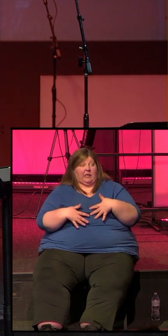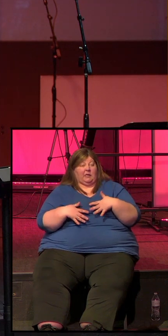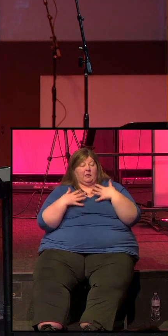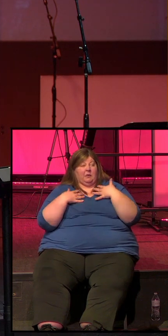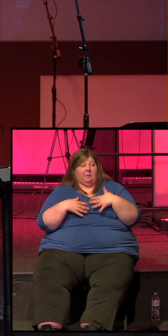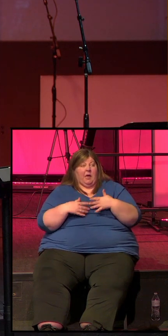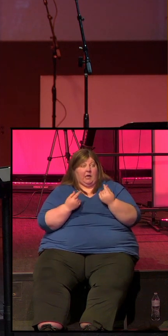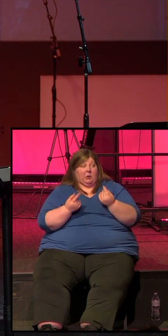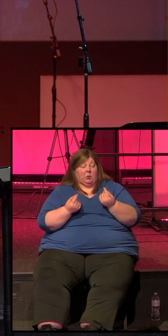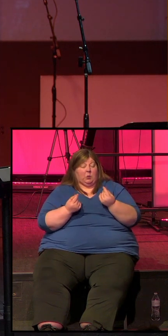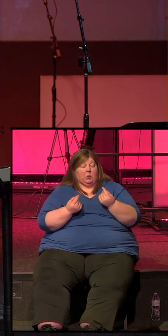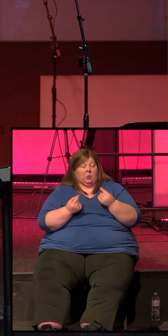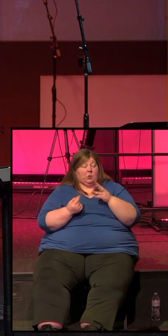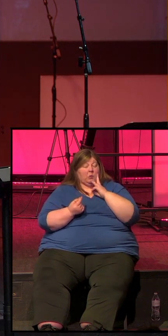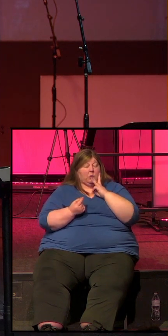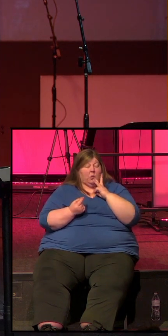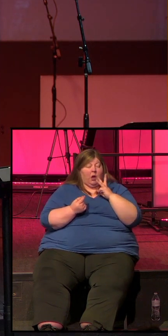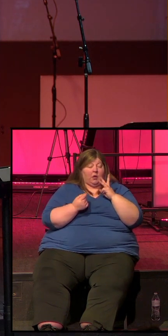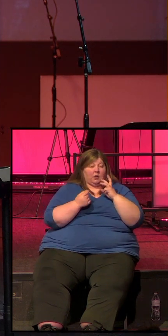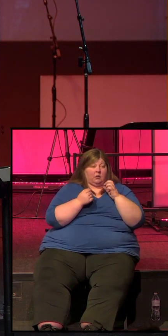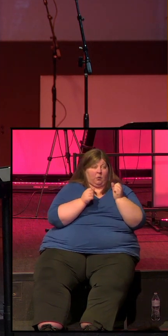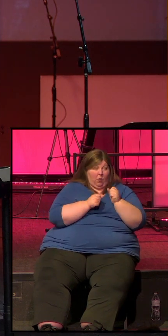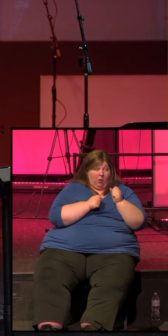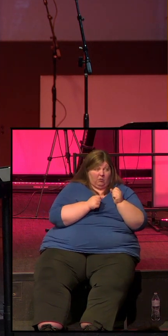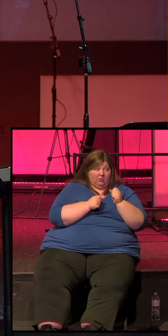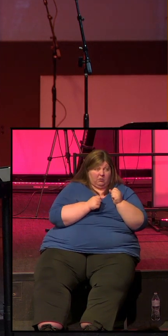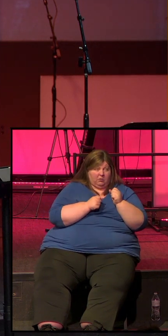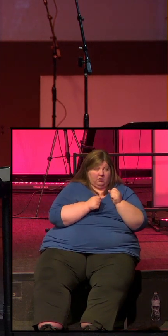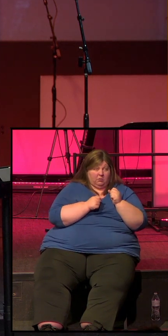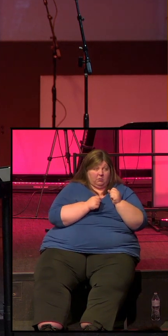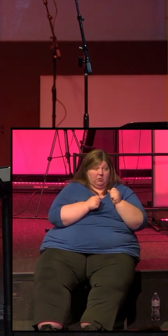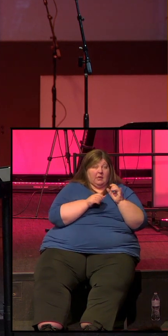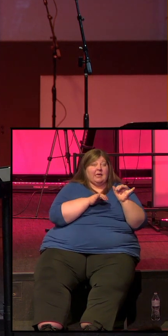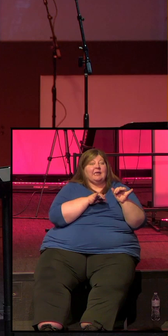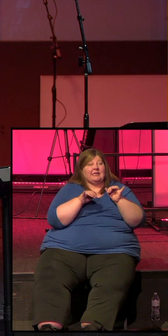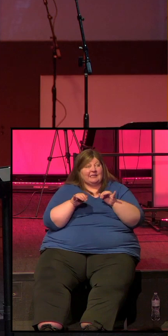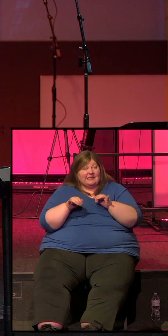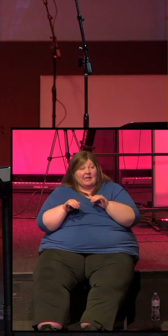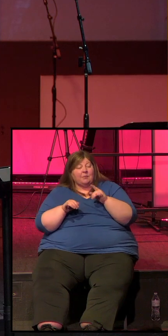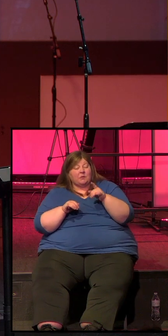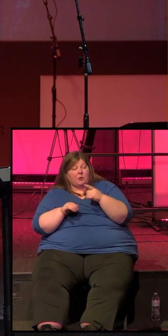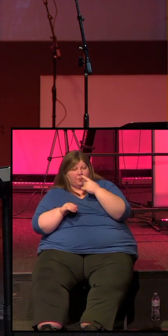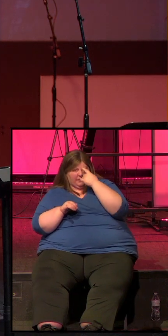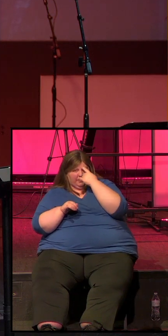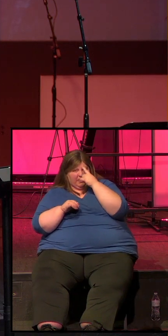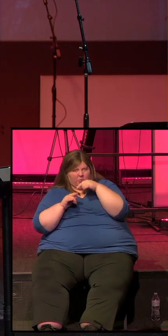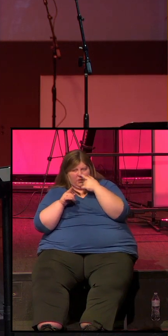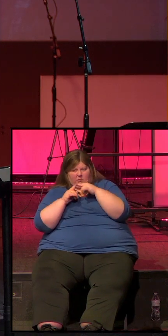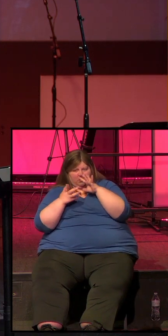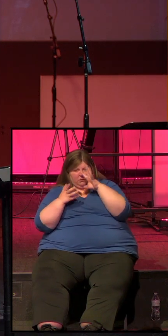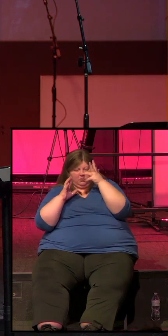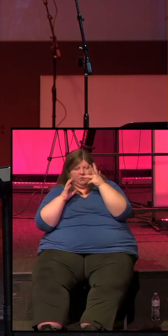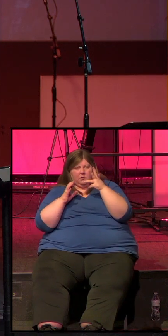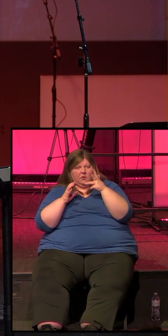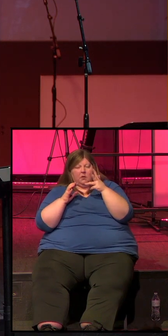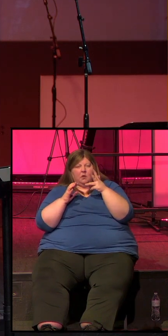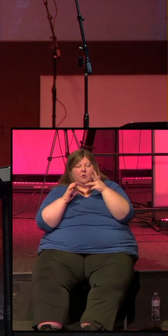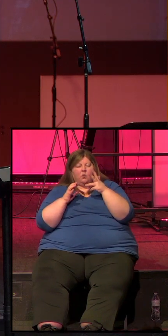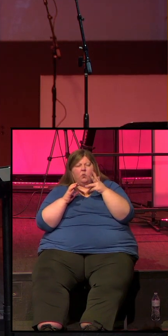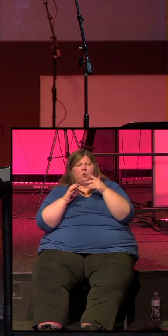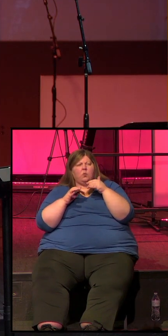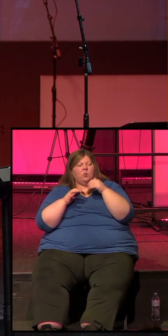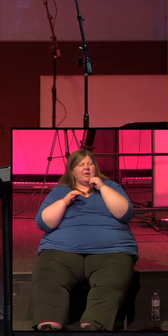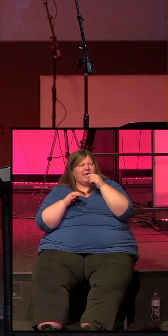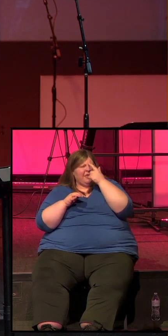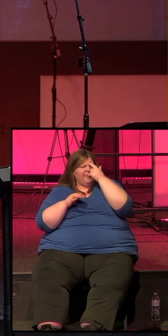does in cold water is very similar to what most of us do when we are in crisis too. We start to lose the ability to function like